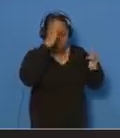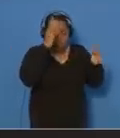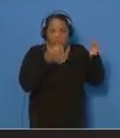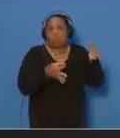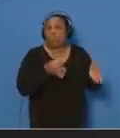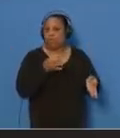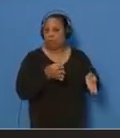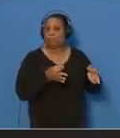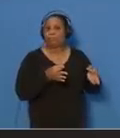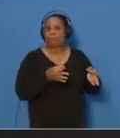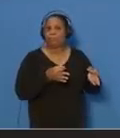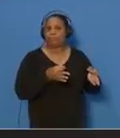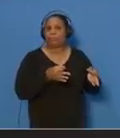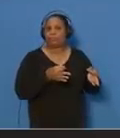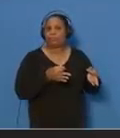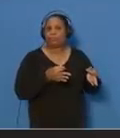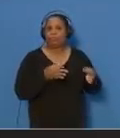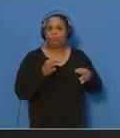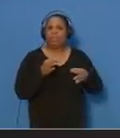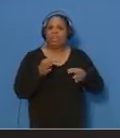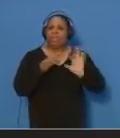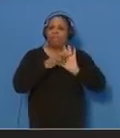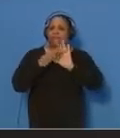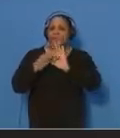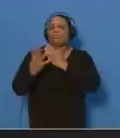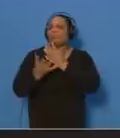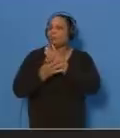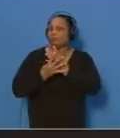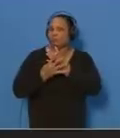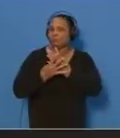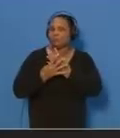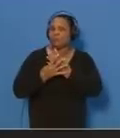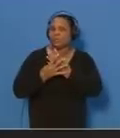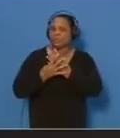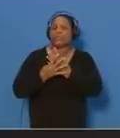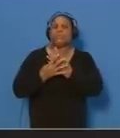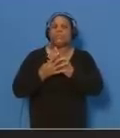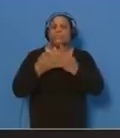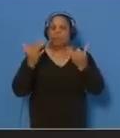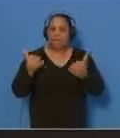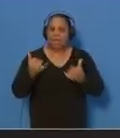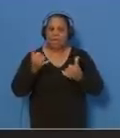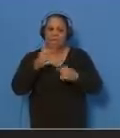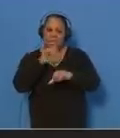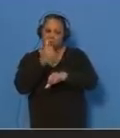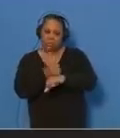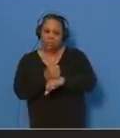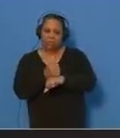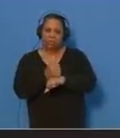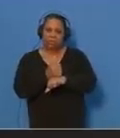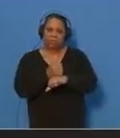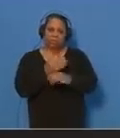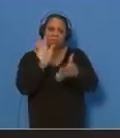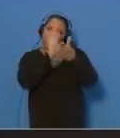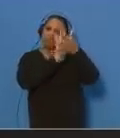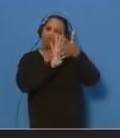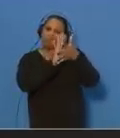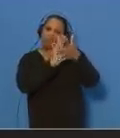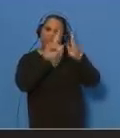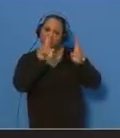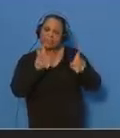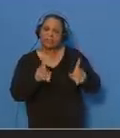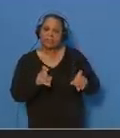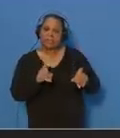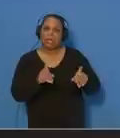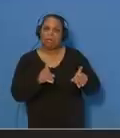courts. As it relates to our prison facilities, increased measures have been put in place, including pre-screening of staff prior to